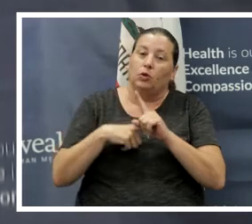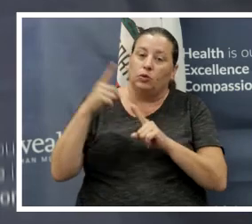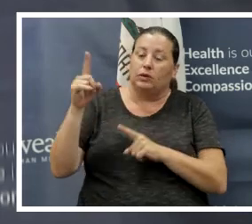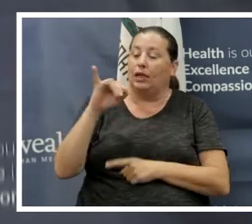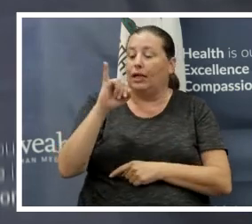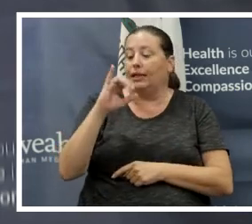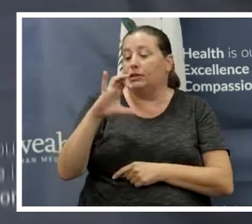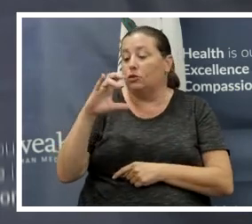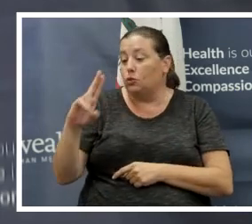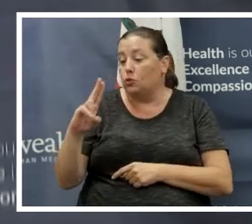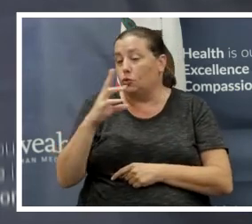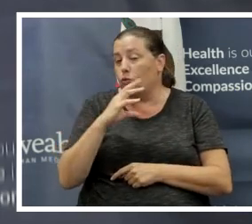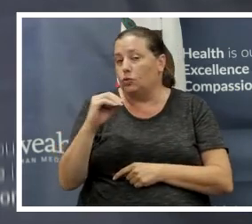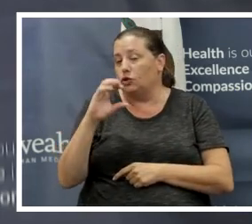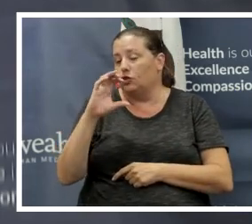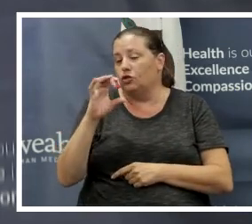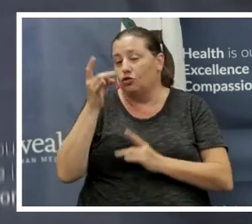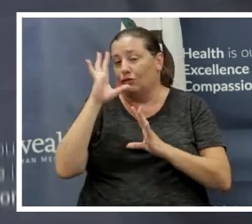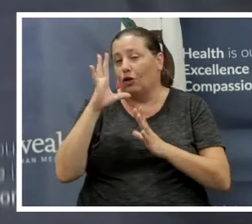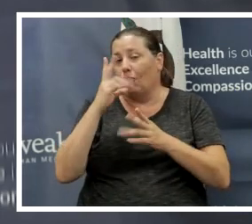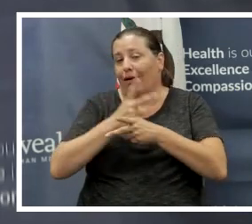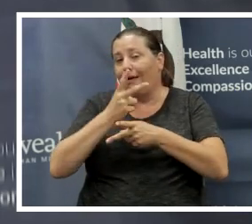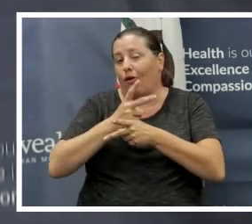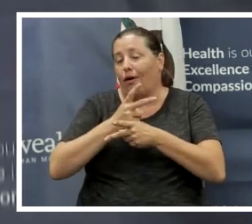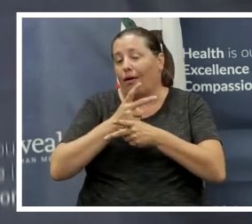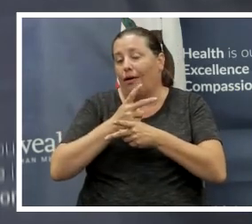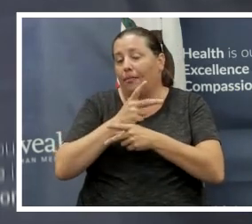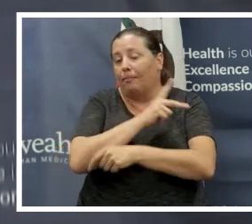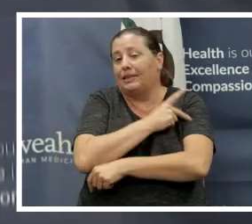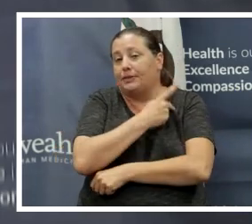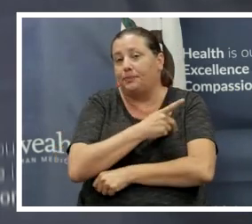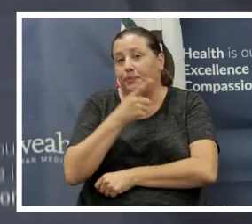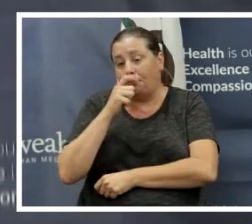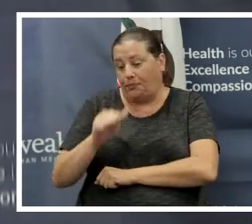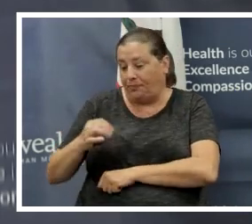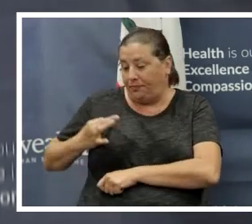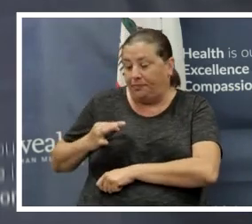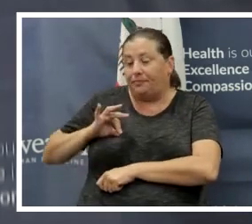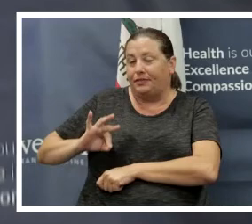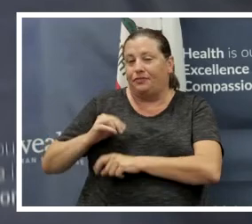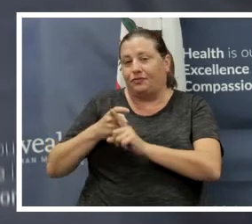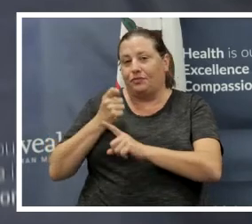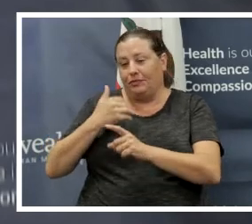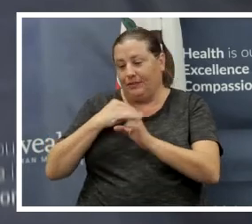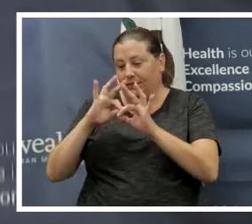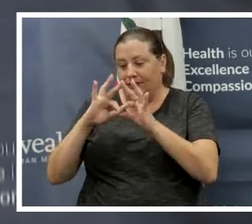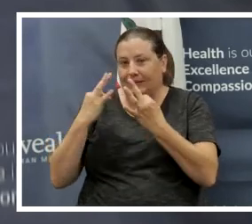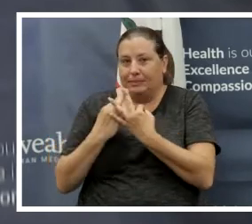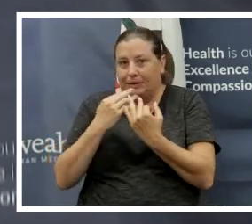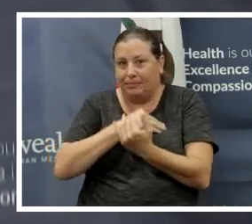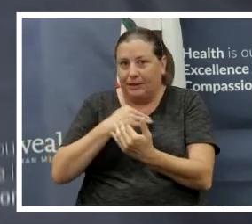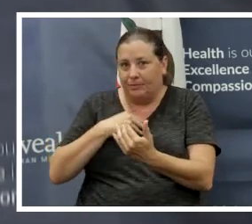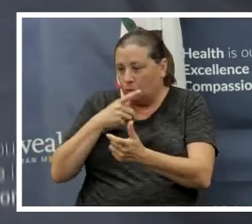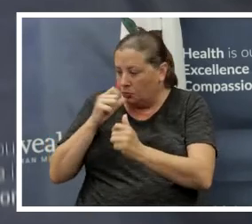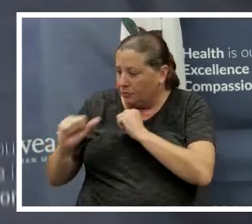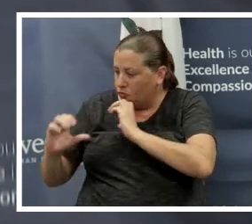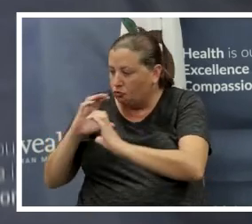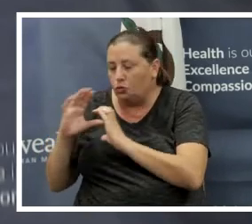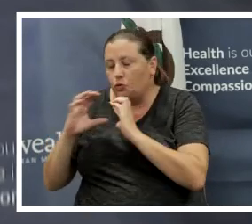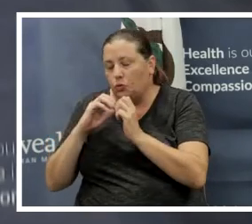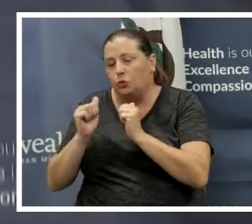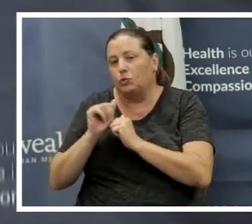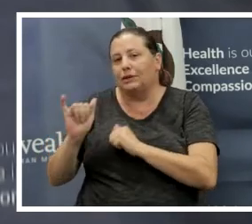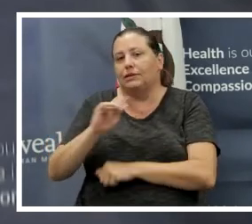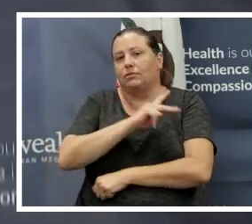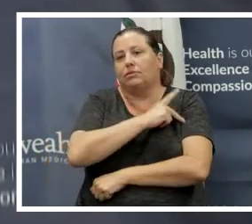care patients who we can really benefit from having a family member to help us communicate with that patient. And so